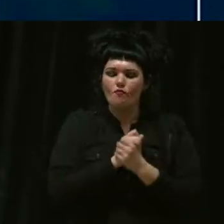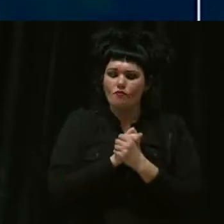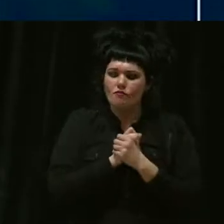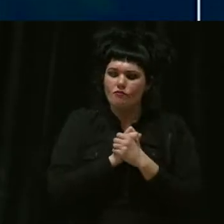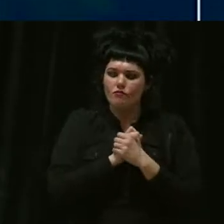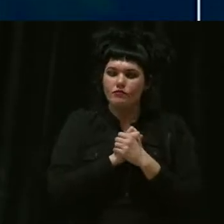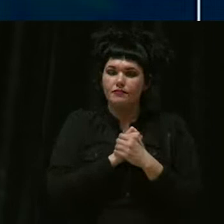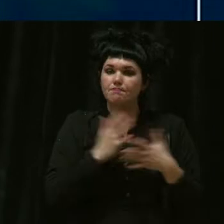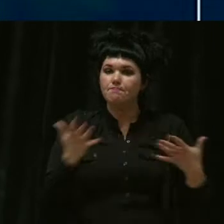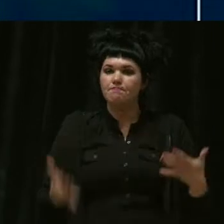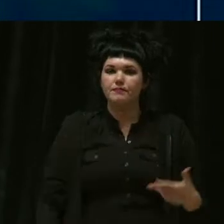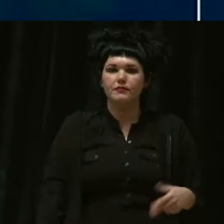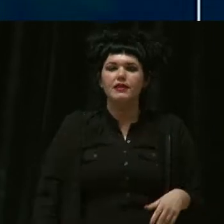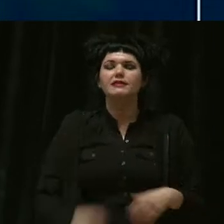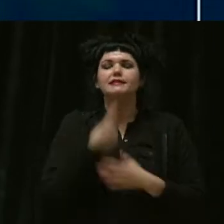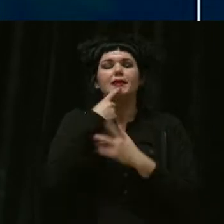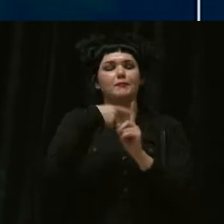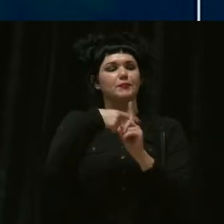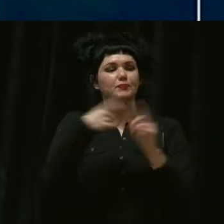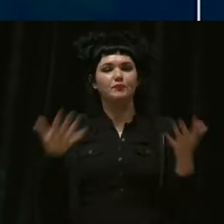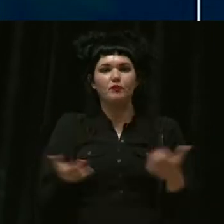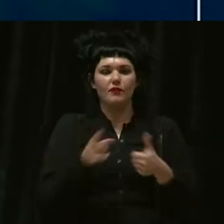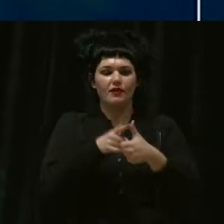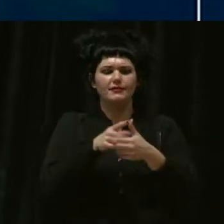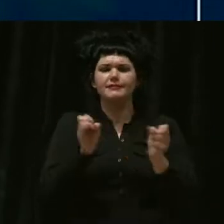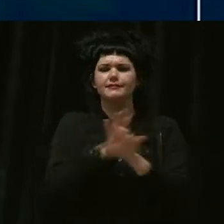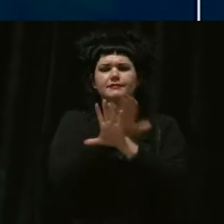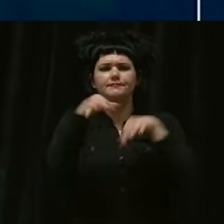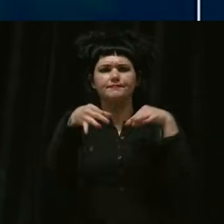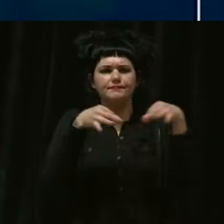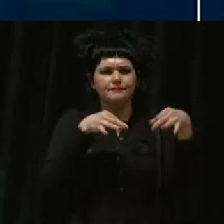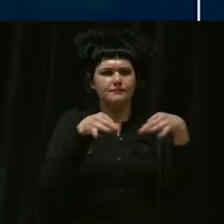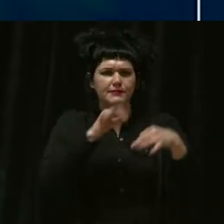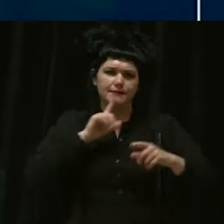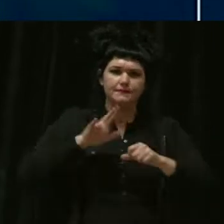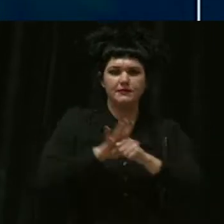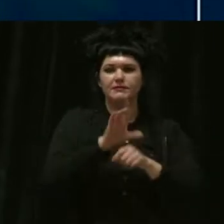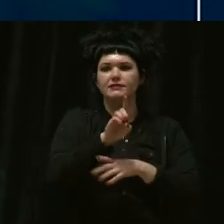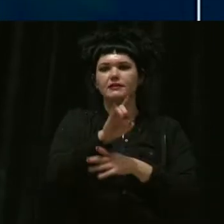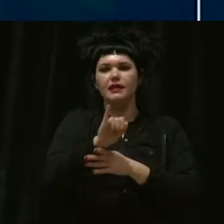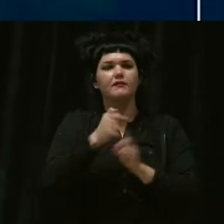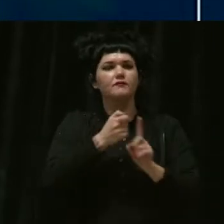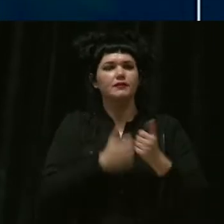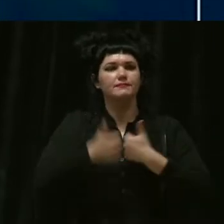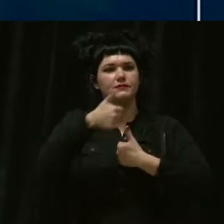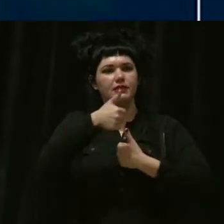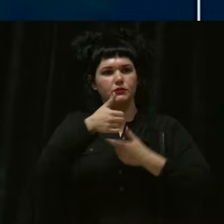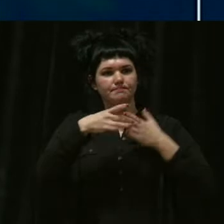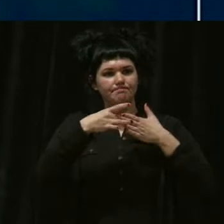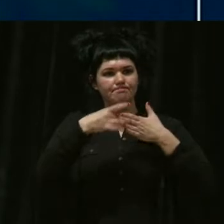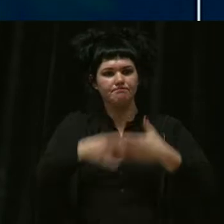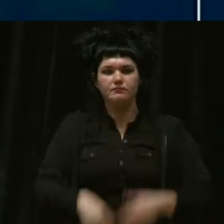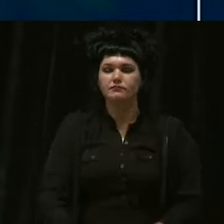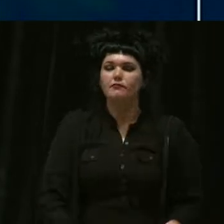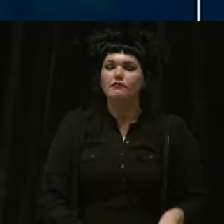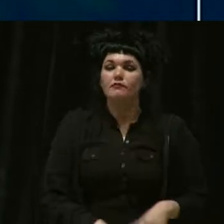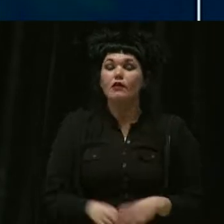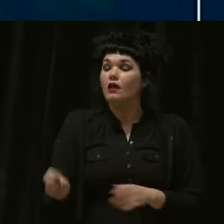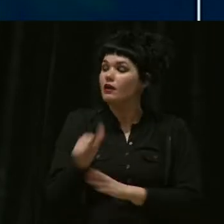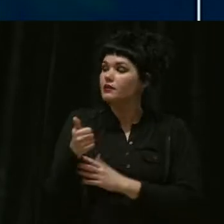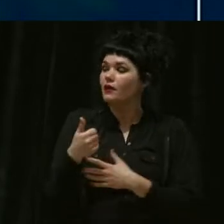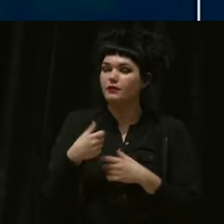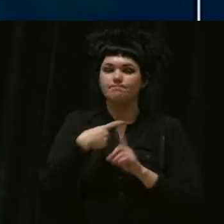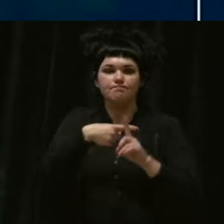They include a clear articulation of commitment to DEI from senior leadership. They felt another strength